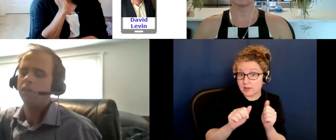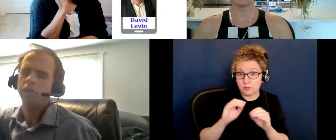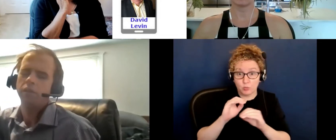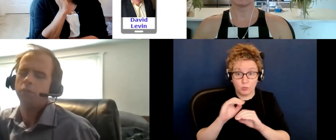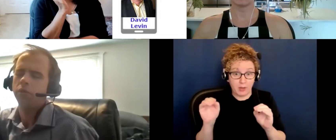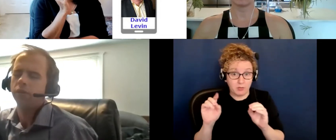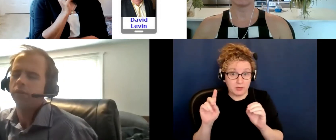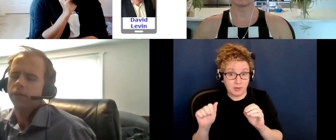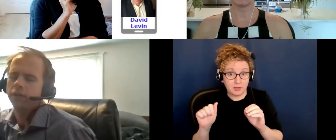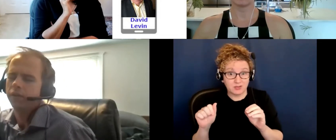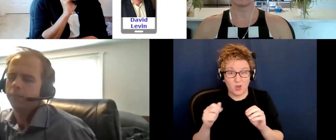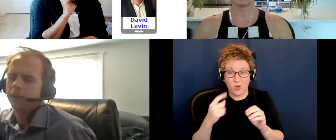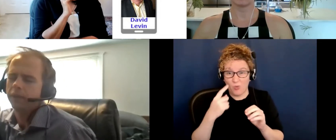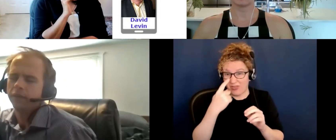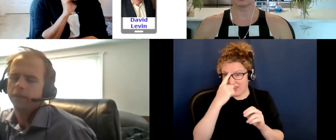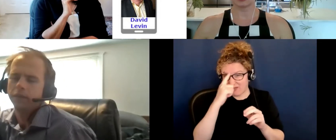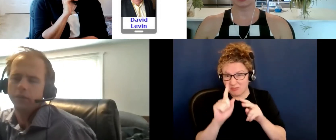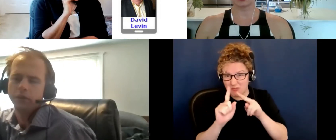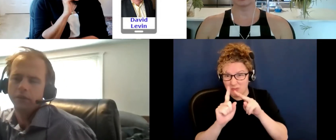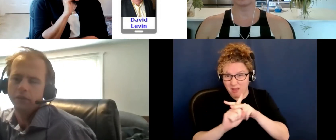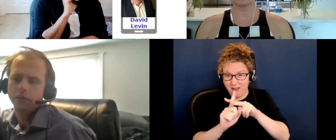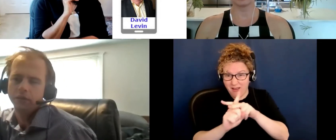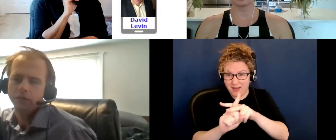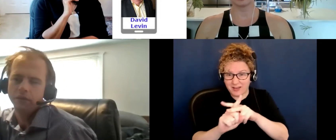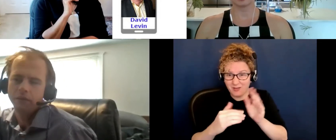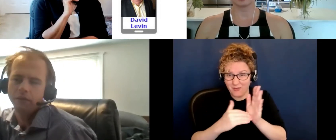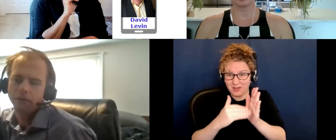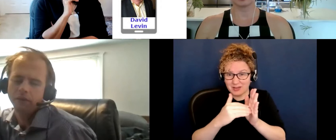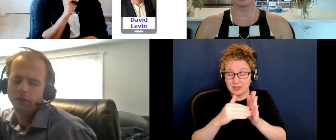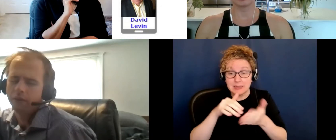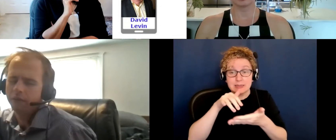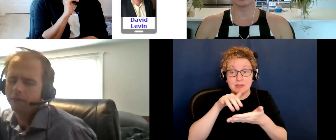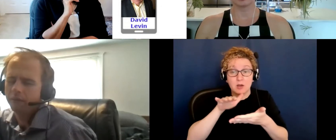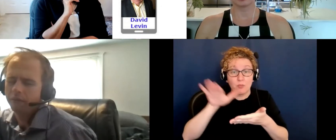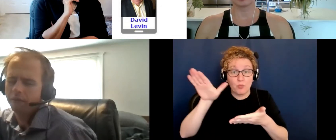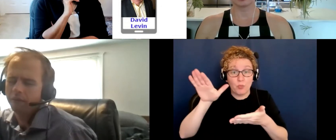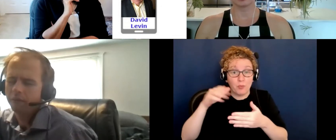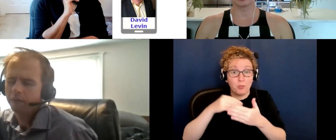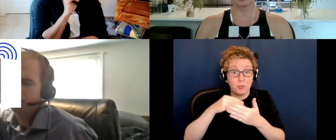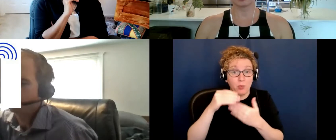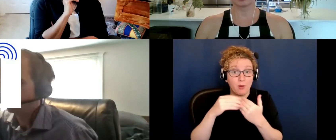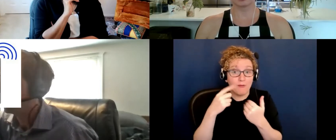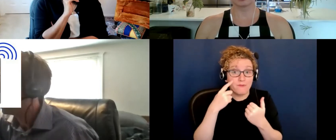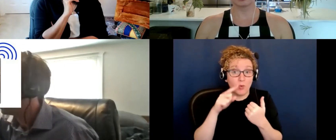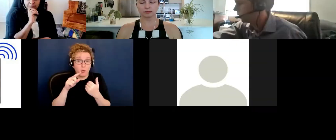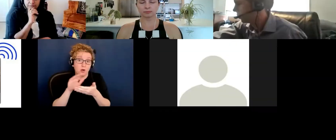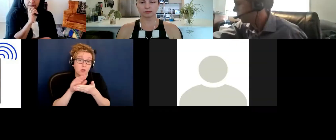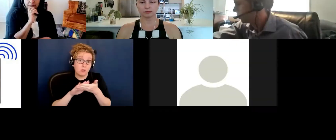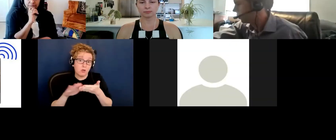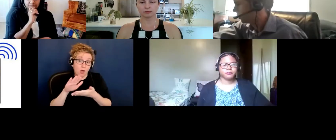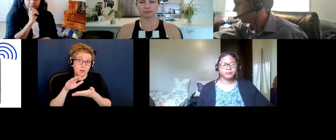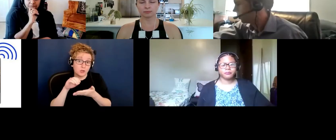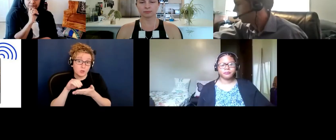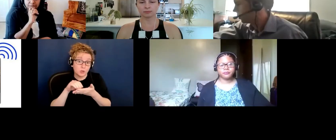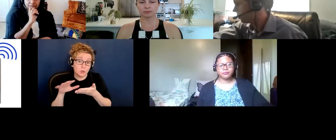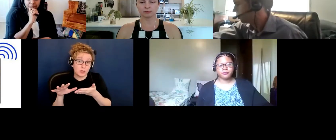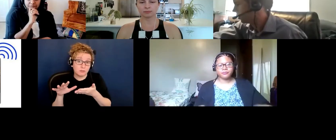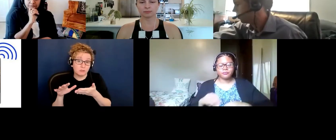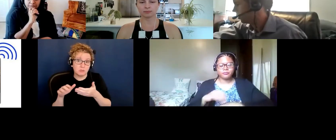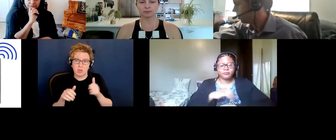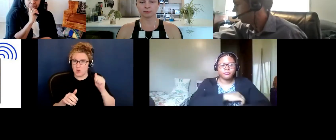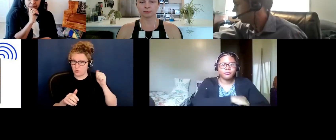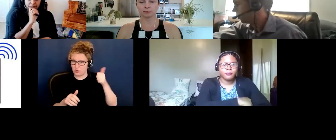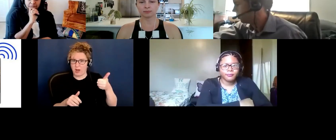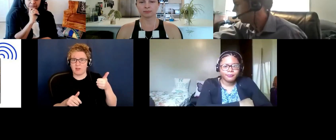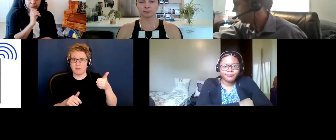mind probably most frequently is a study abroad program for a college student. And I think that's great, and that's always